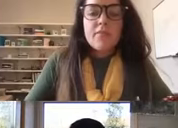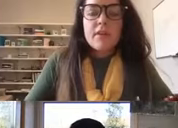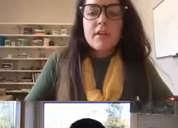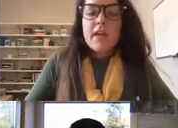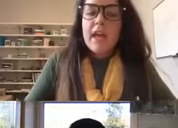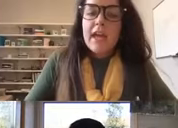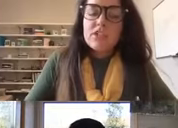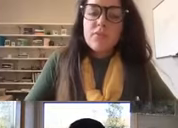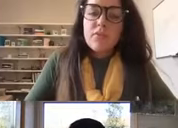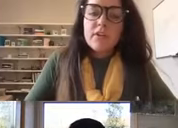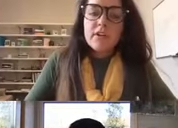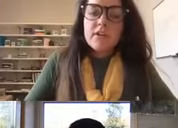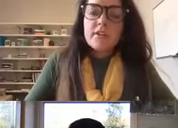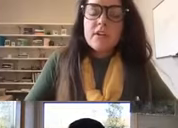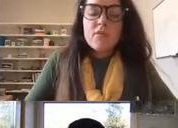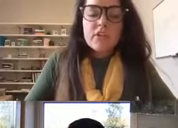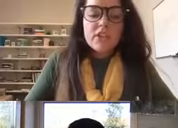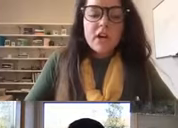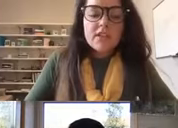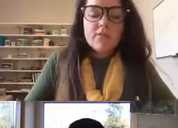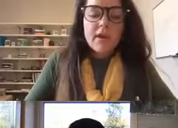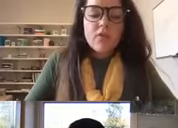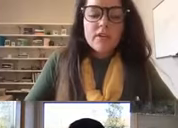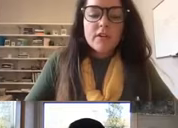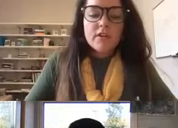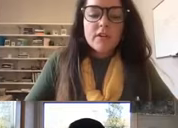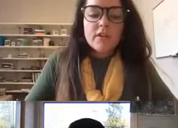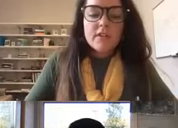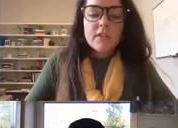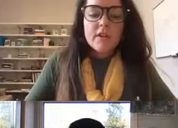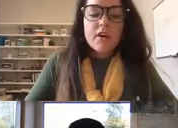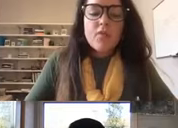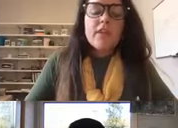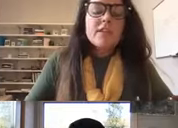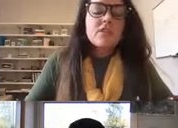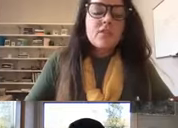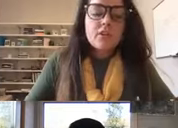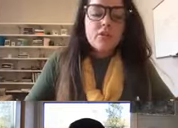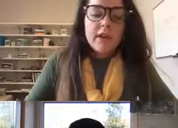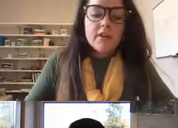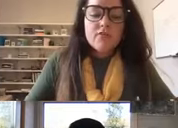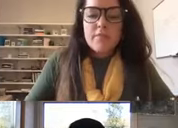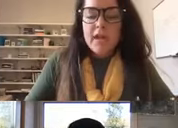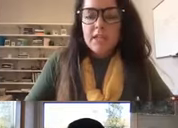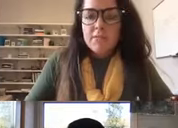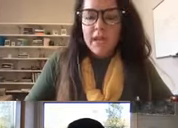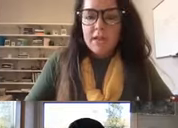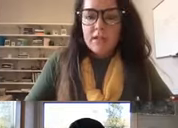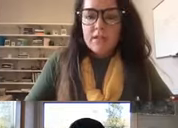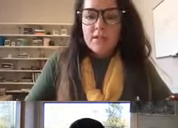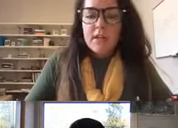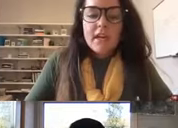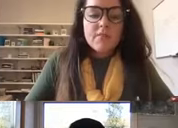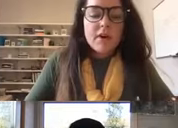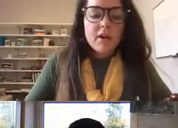escape. 8 porters were shot by orders. While the historical records remain